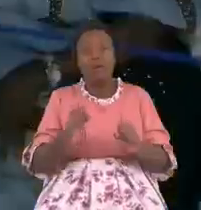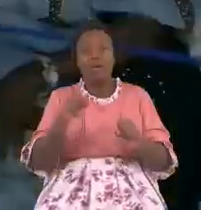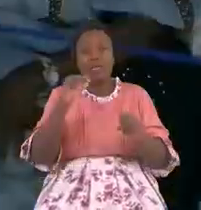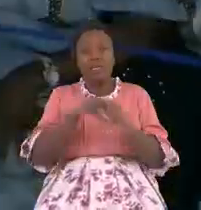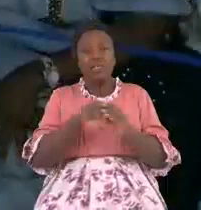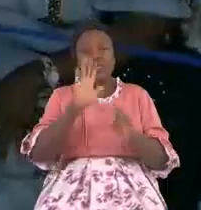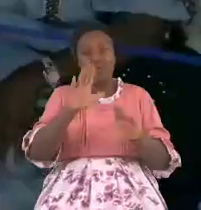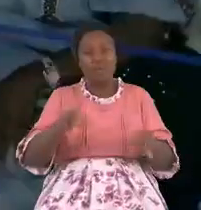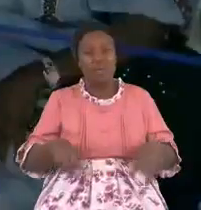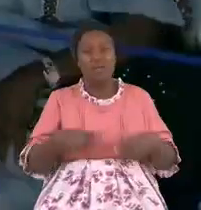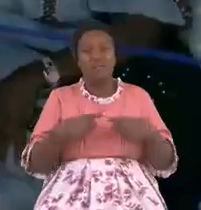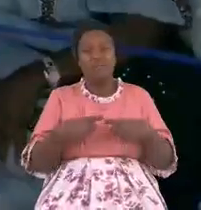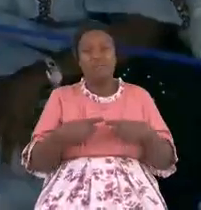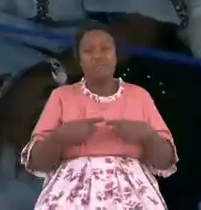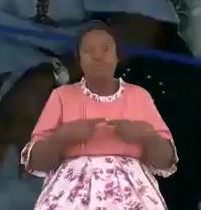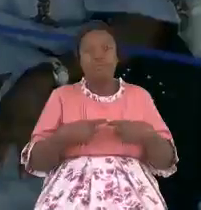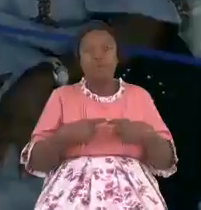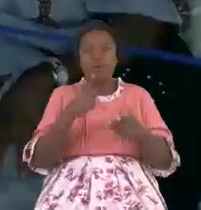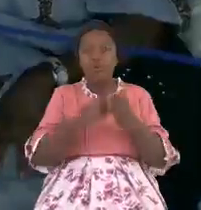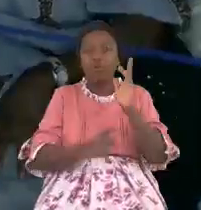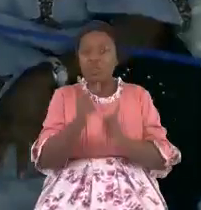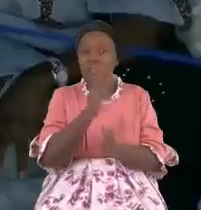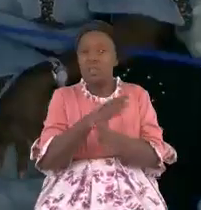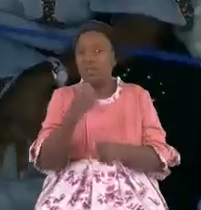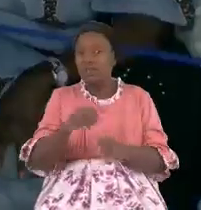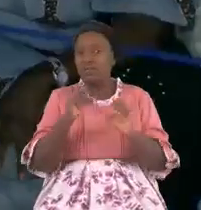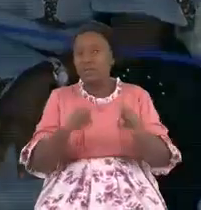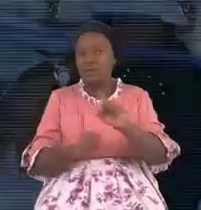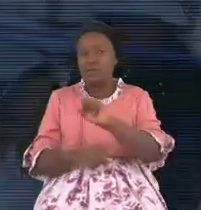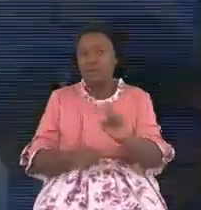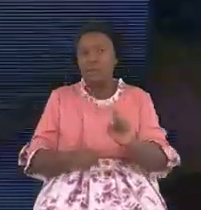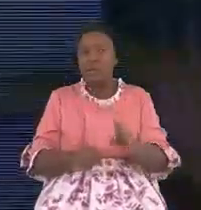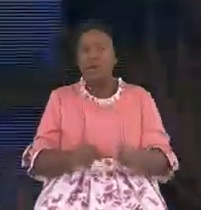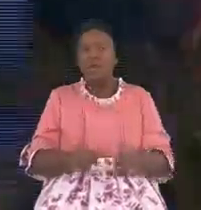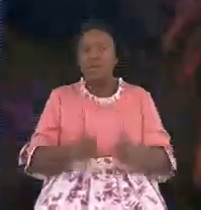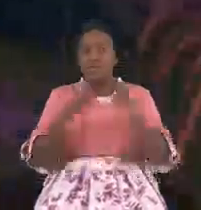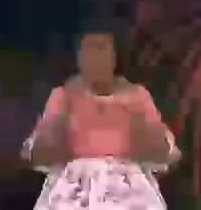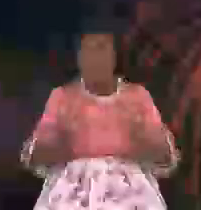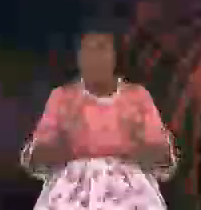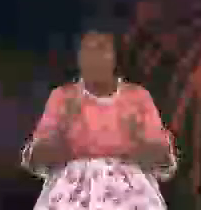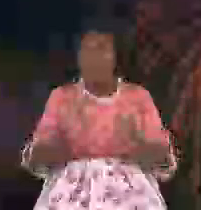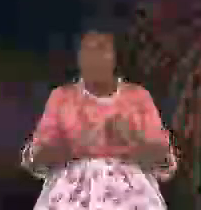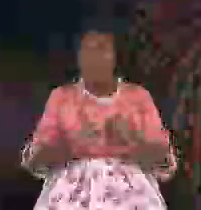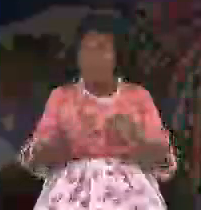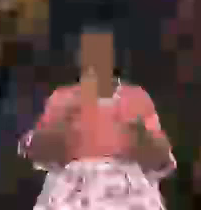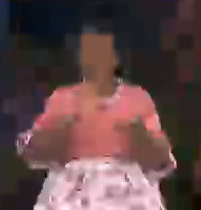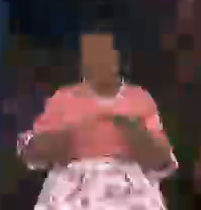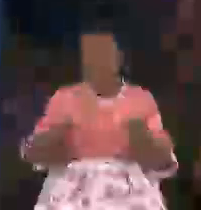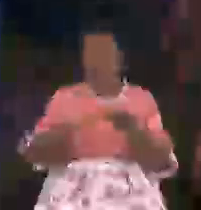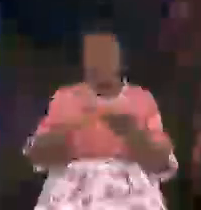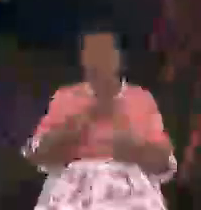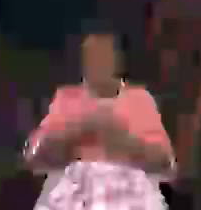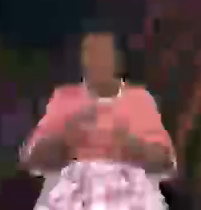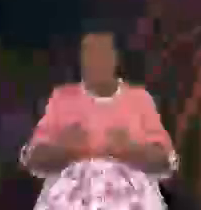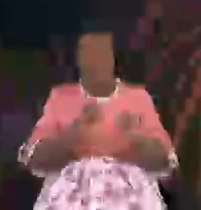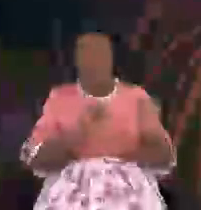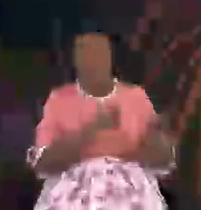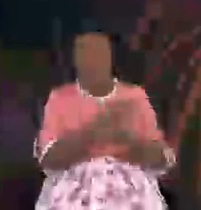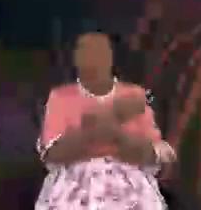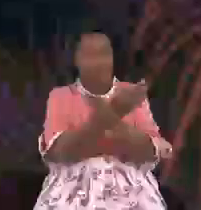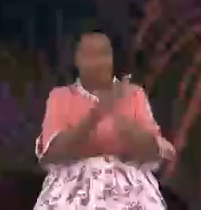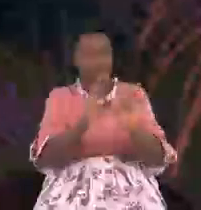life what kind of power power to forgive and to set free he told those